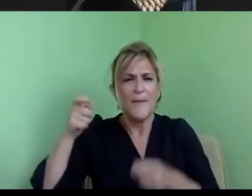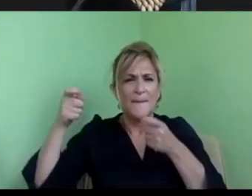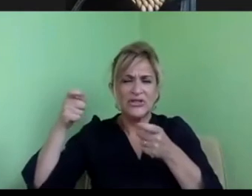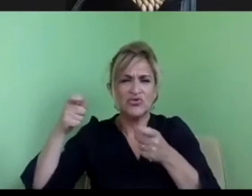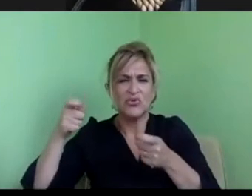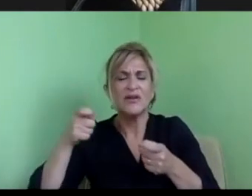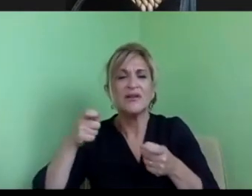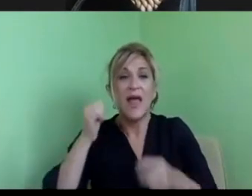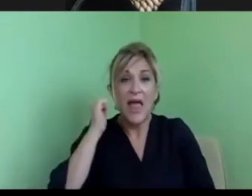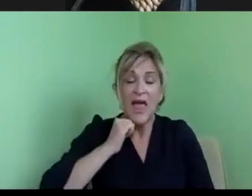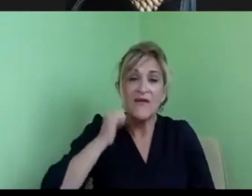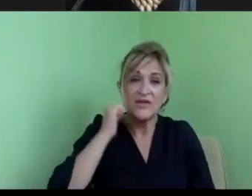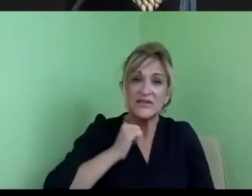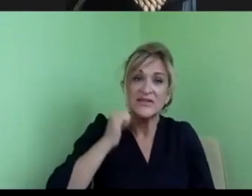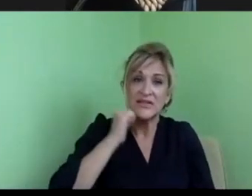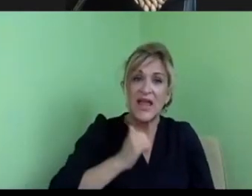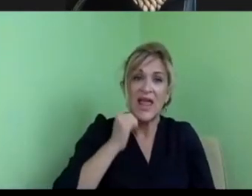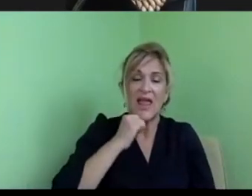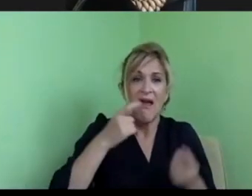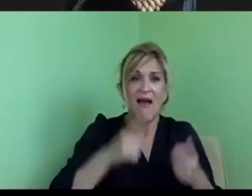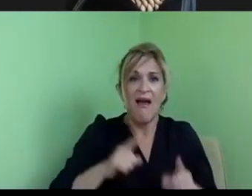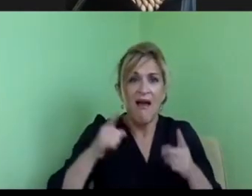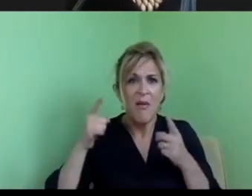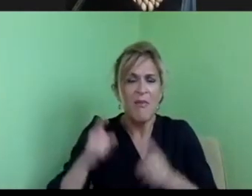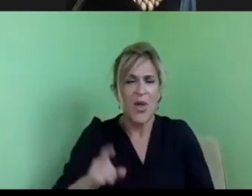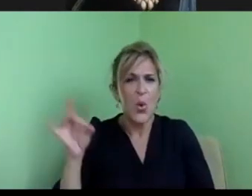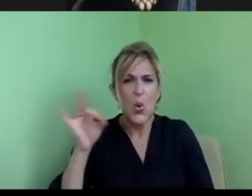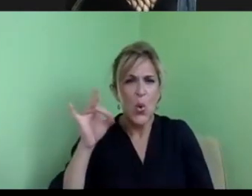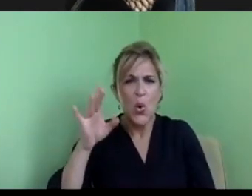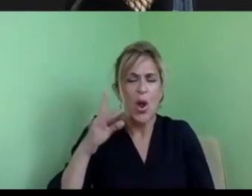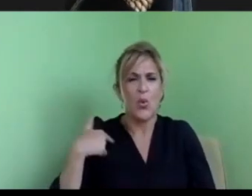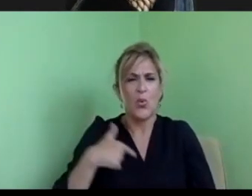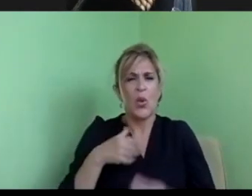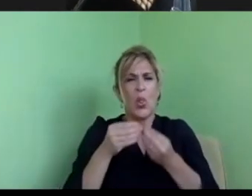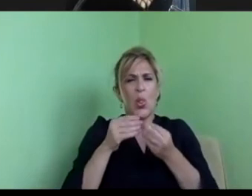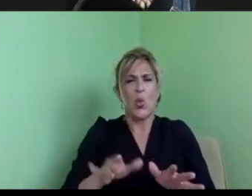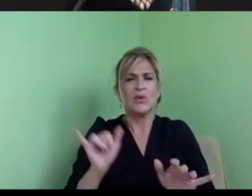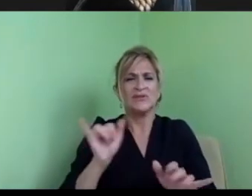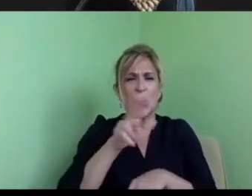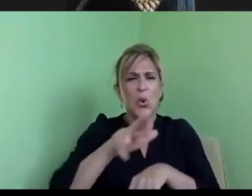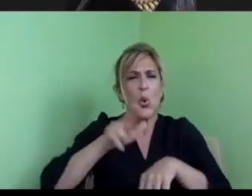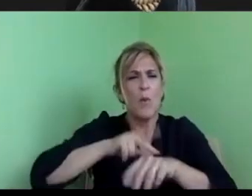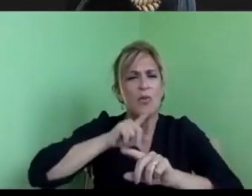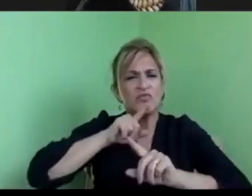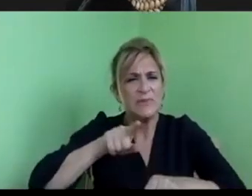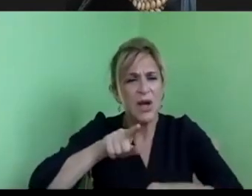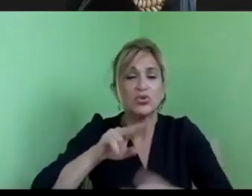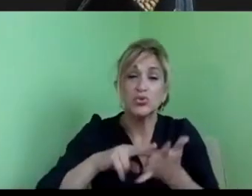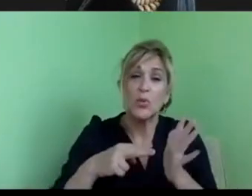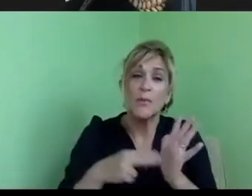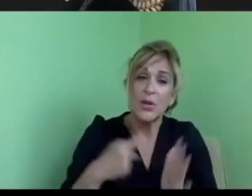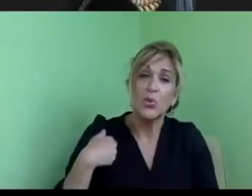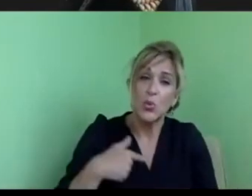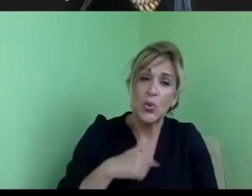acts were so outrageous that we lost all kinds of like normal sort of like responses so we were literally being